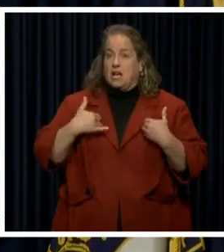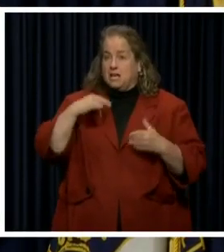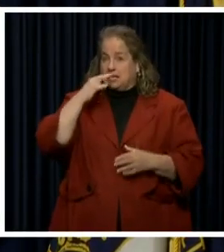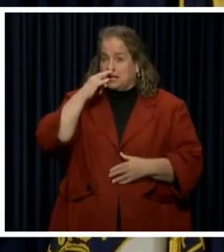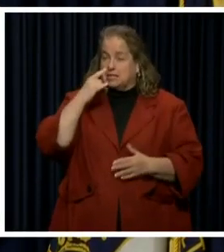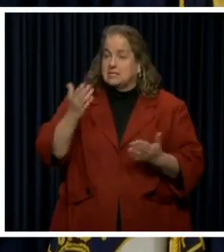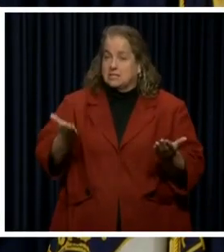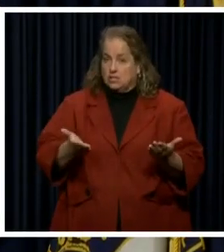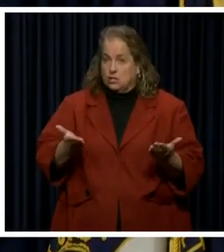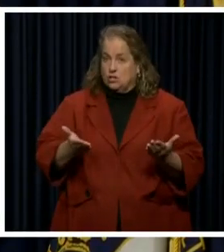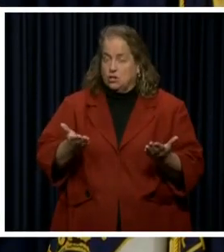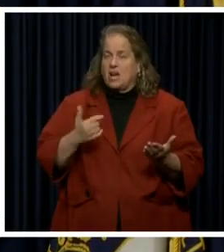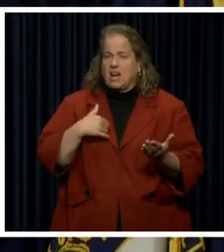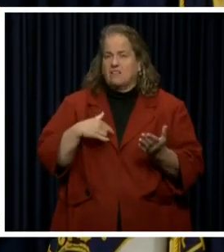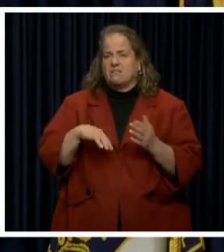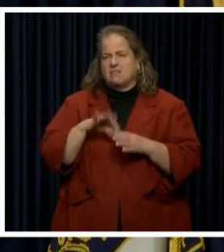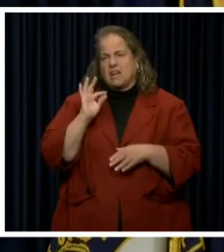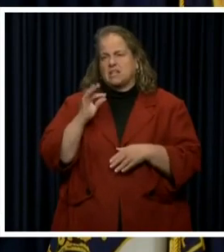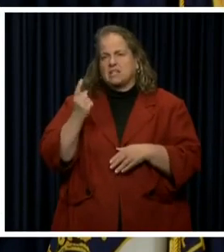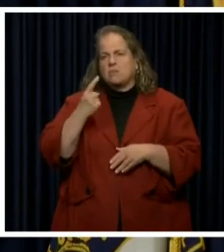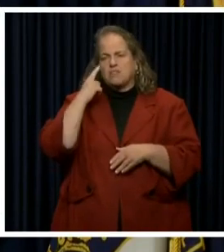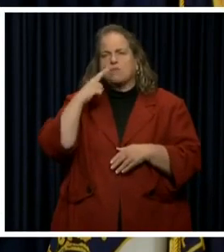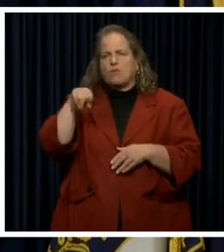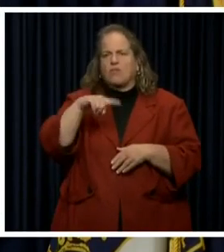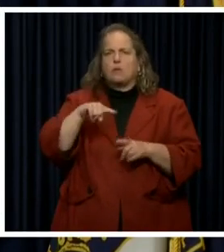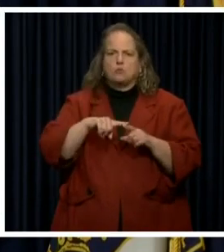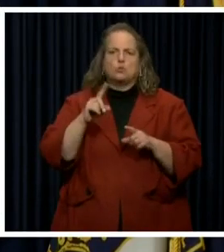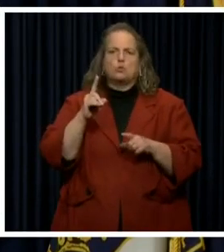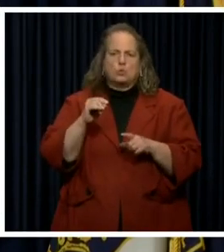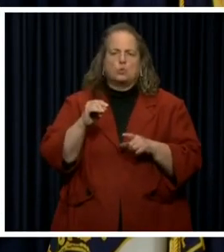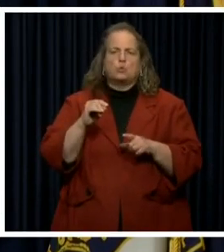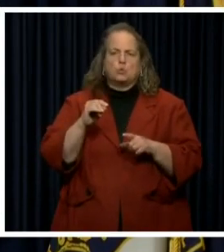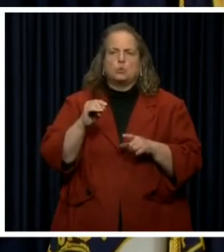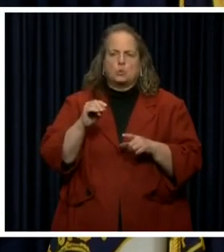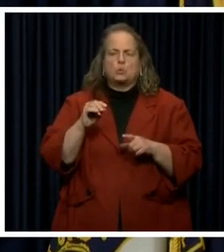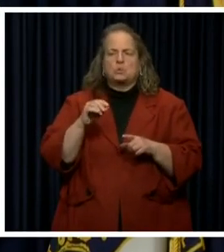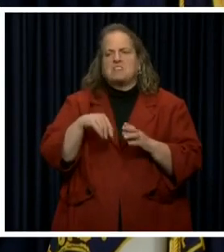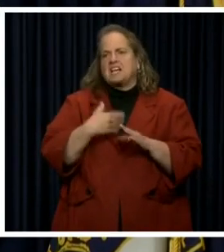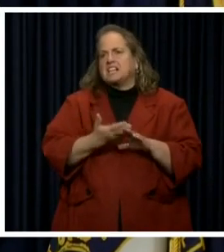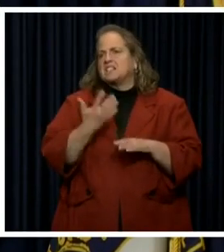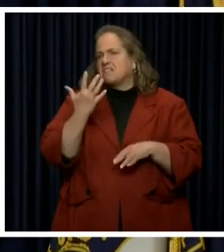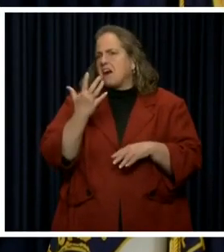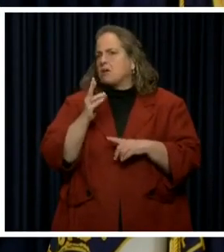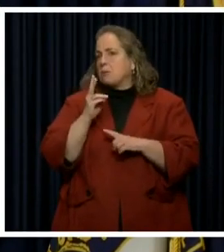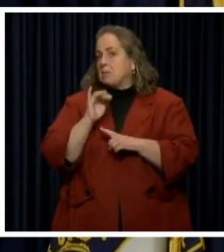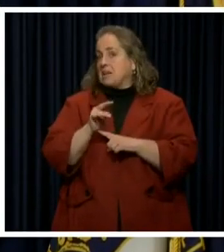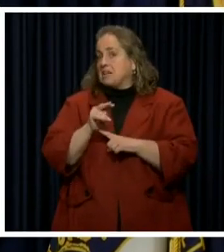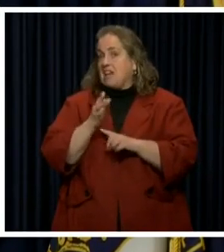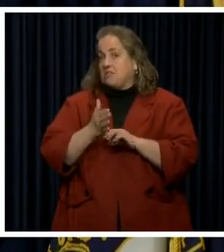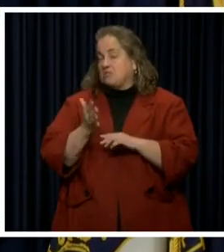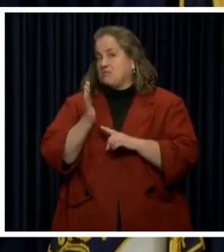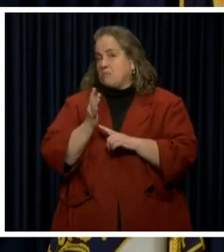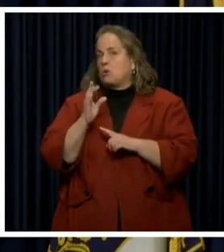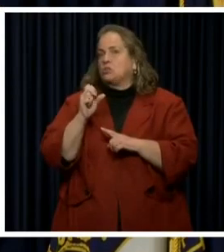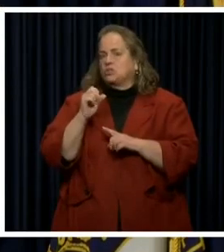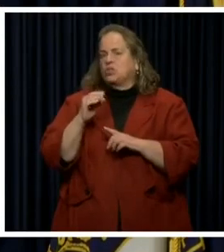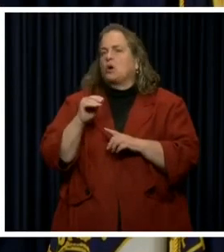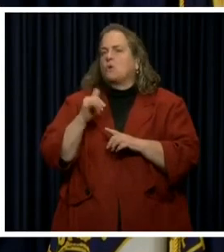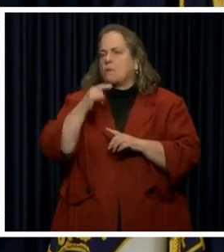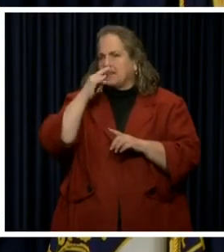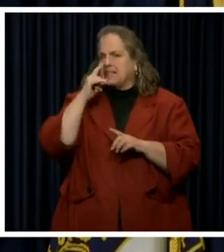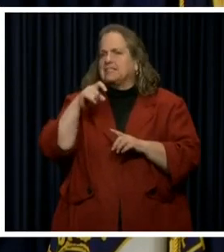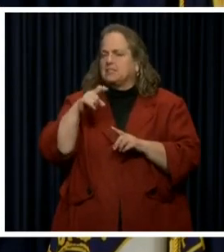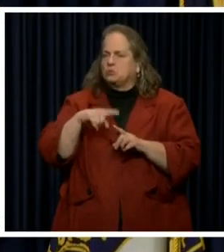around, I'd find something for them to do here in the next 5 minutes or so before we discuss the